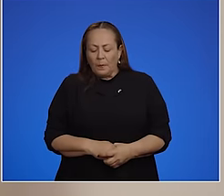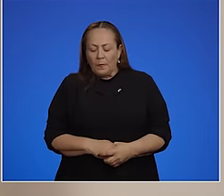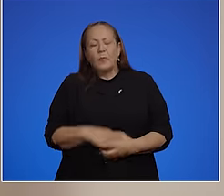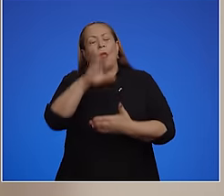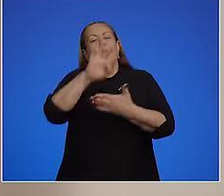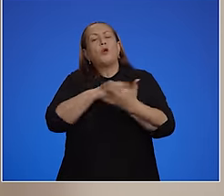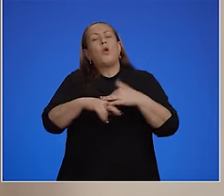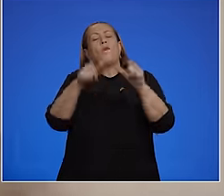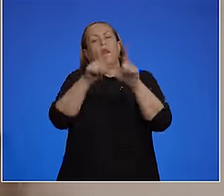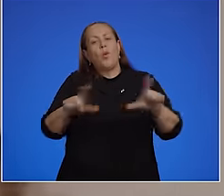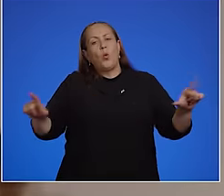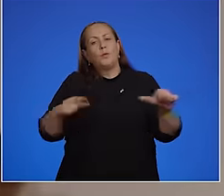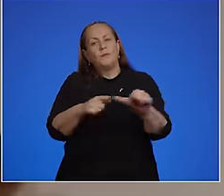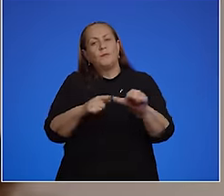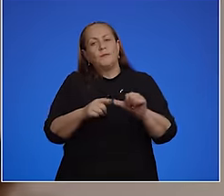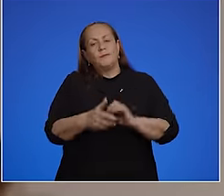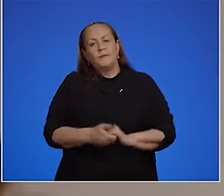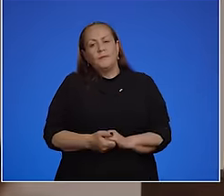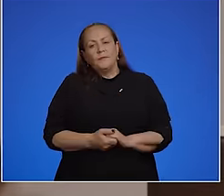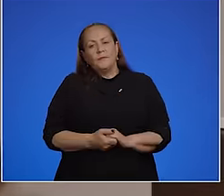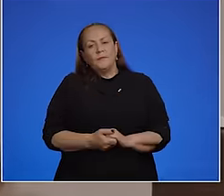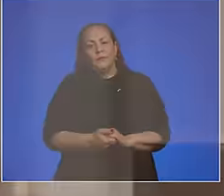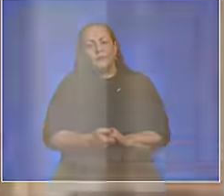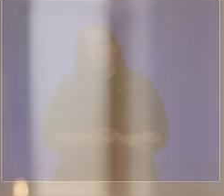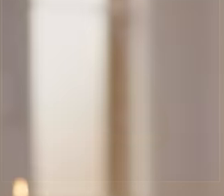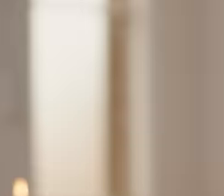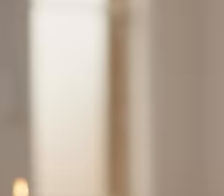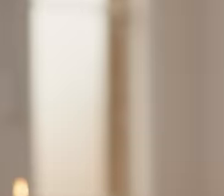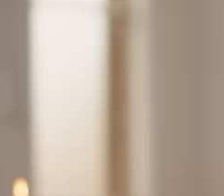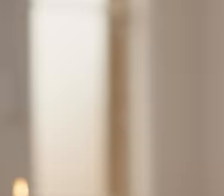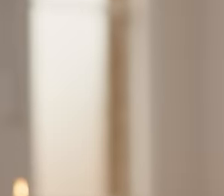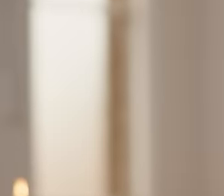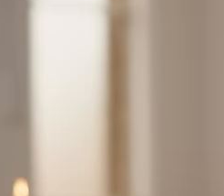The Gospel of the Lord. Praise to you, Lord Jesus Christ.